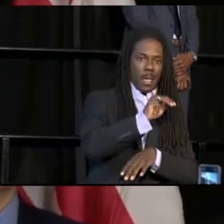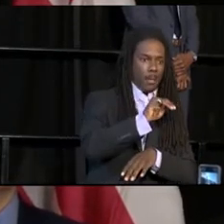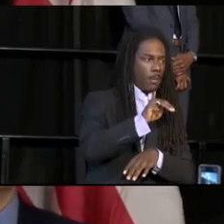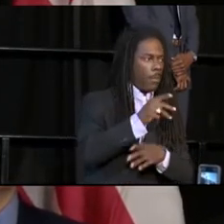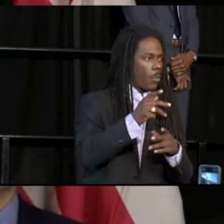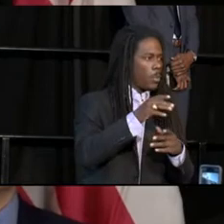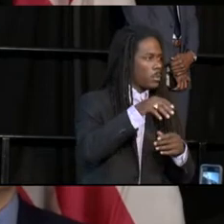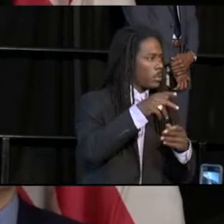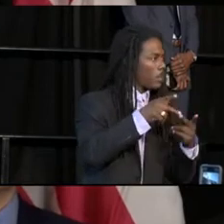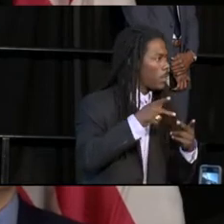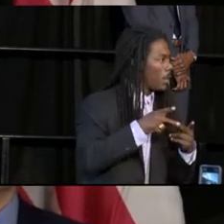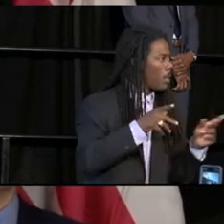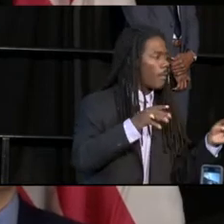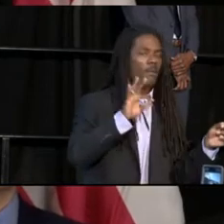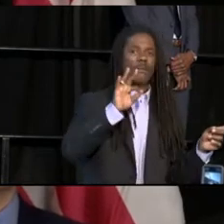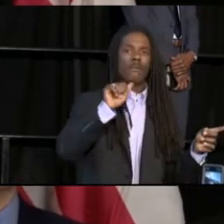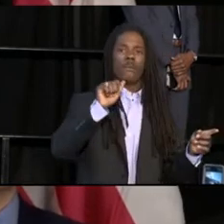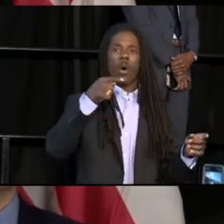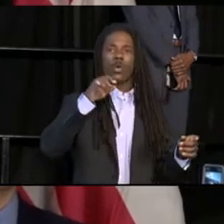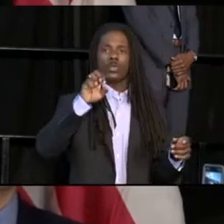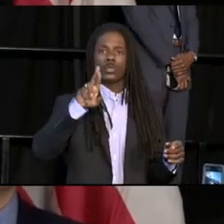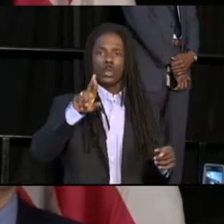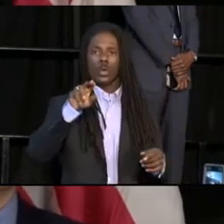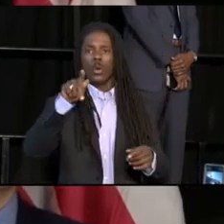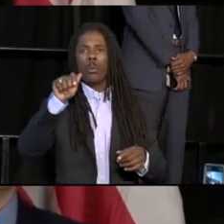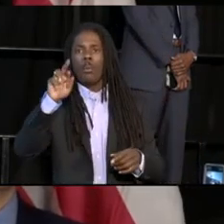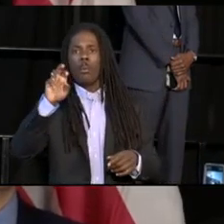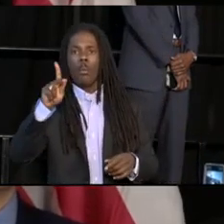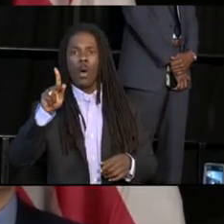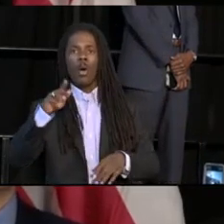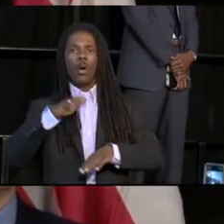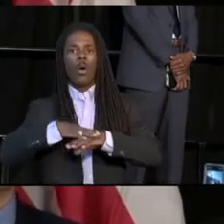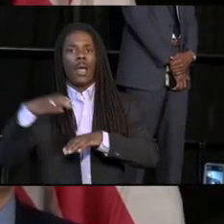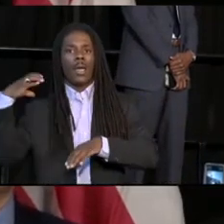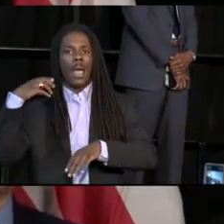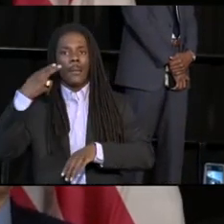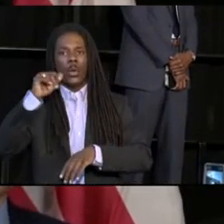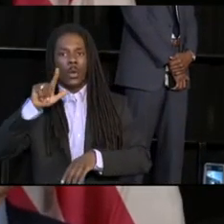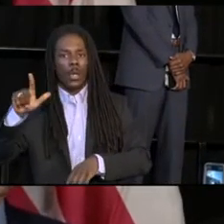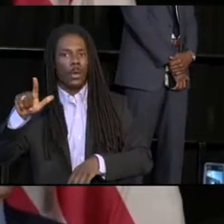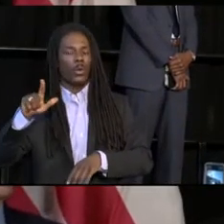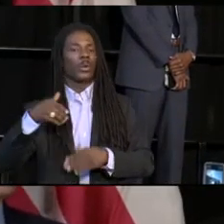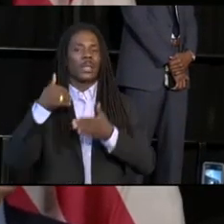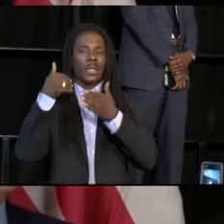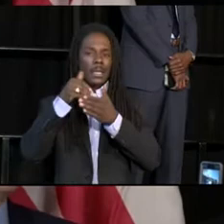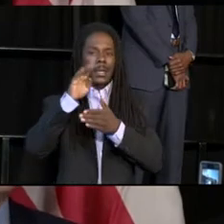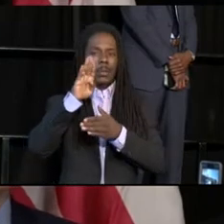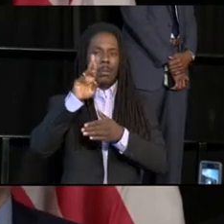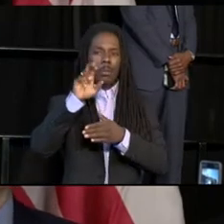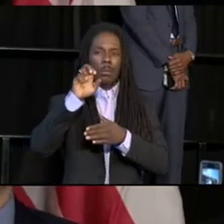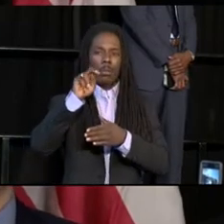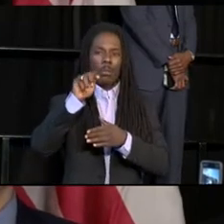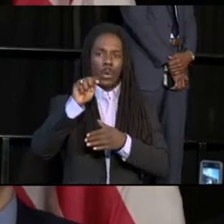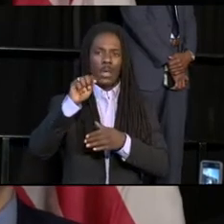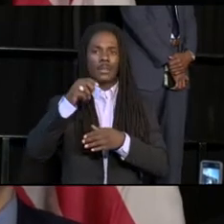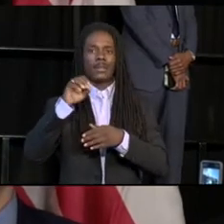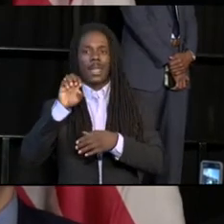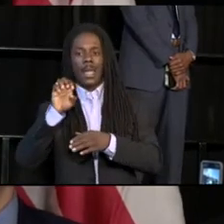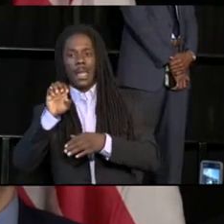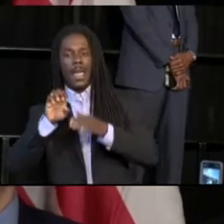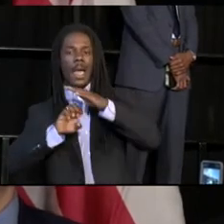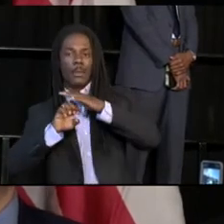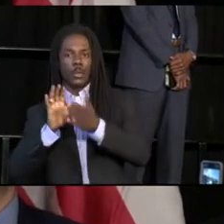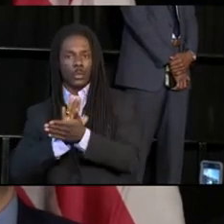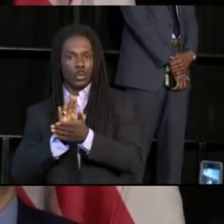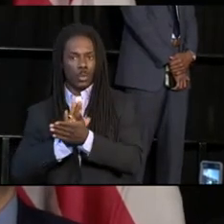again? Folger Park on Capitol Hill near Brent Elementary School, correct? And we are going to meet there at 9 a.m.